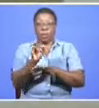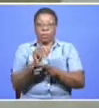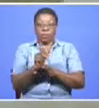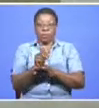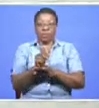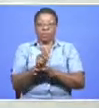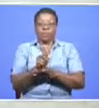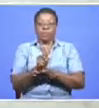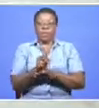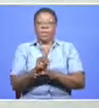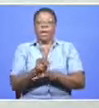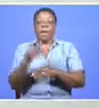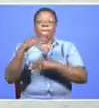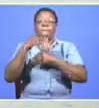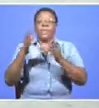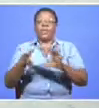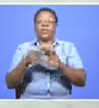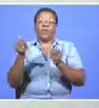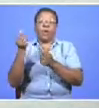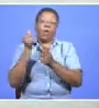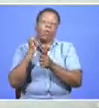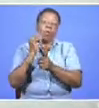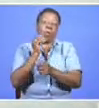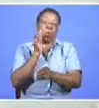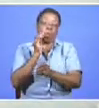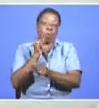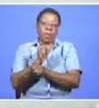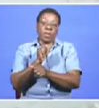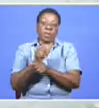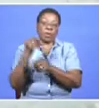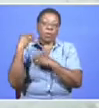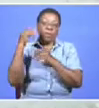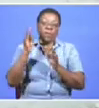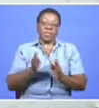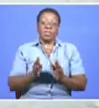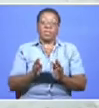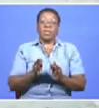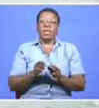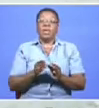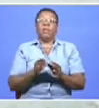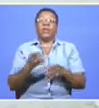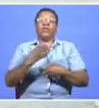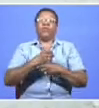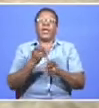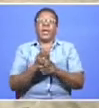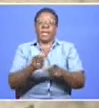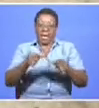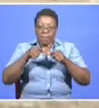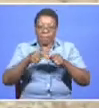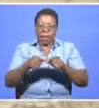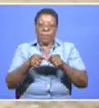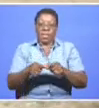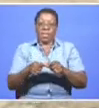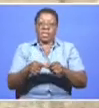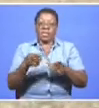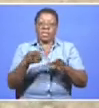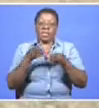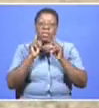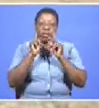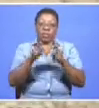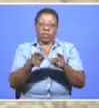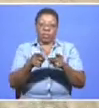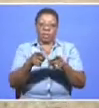in the area, and Ministry of Works officials plan to create a permanent solution at the start of the new year. Because it was